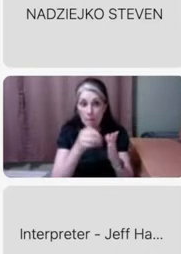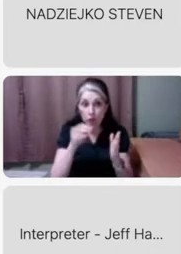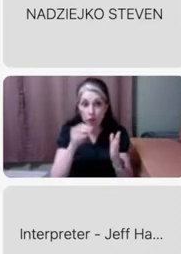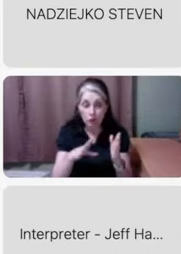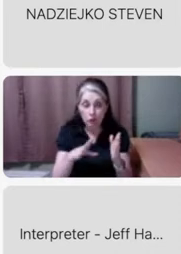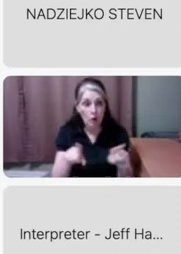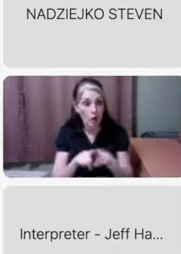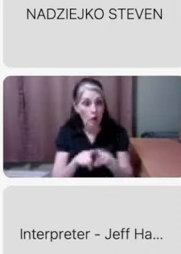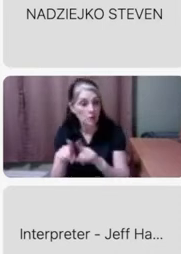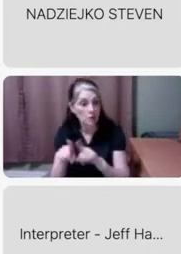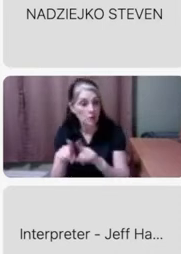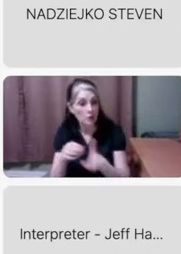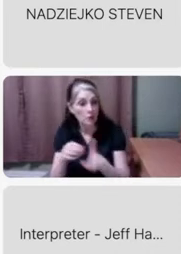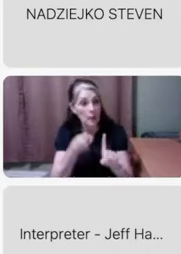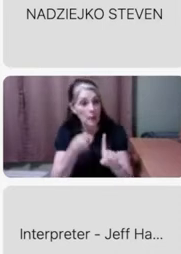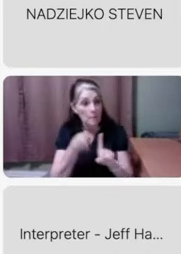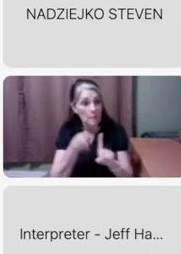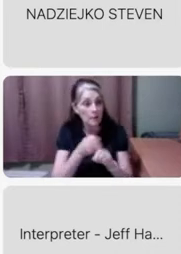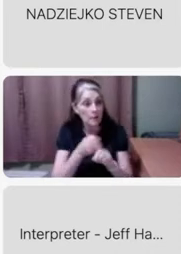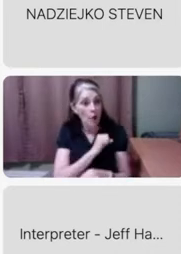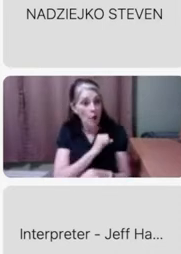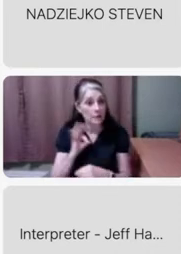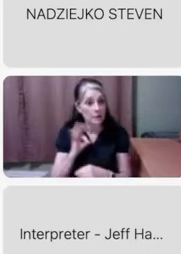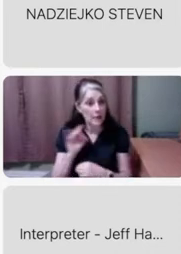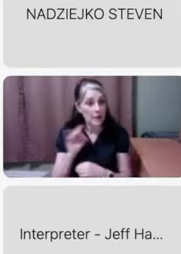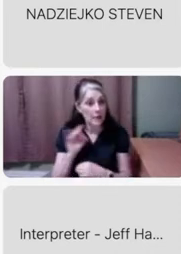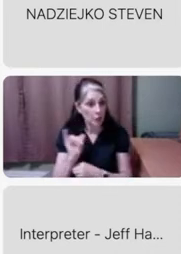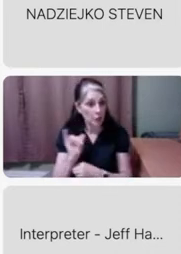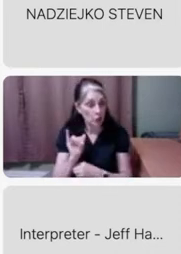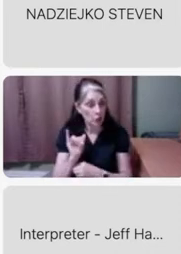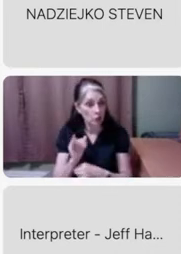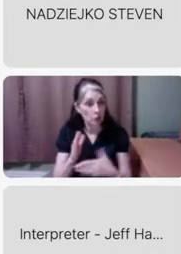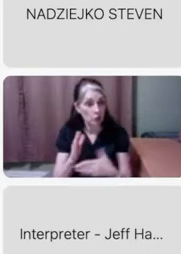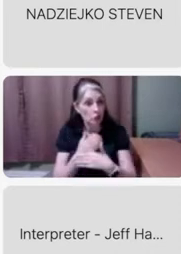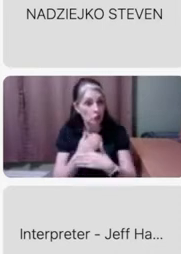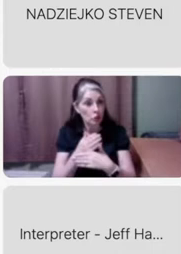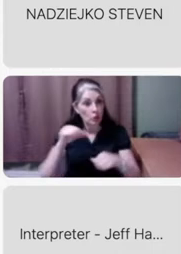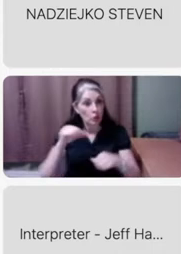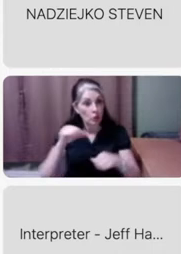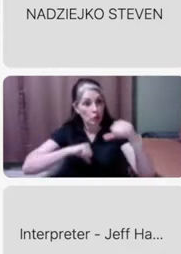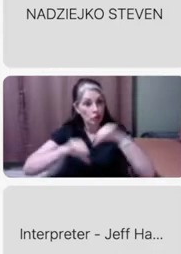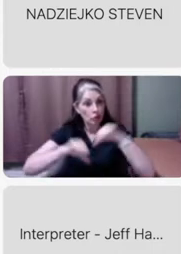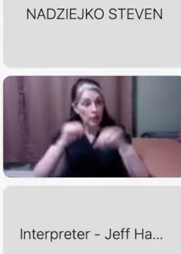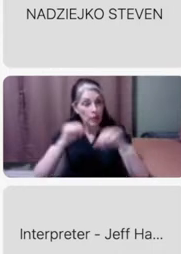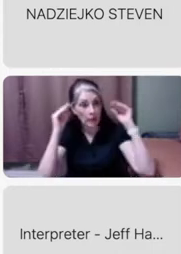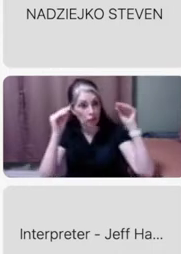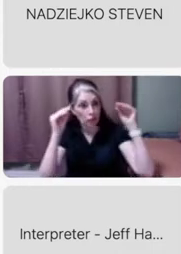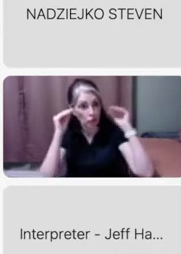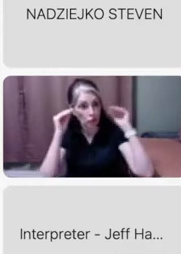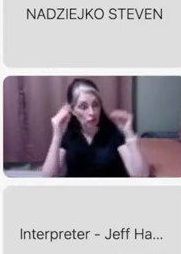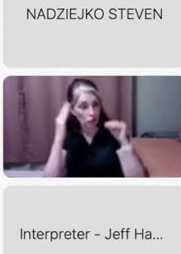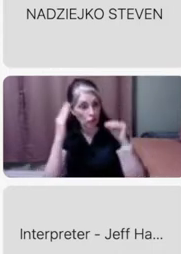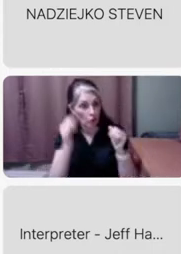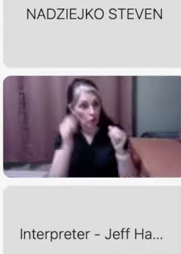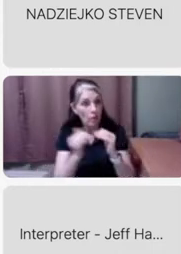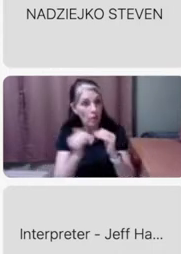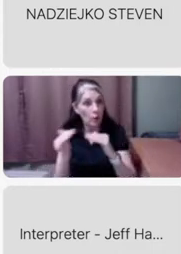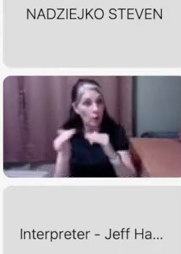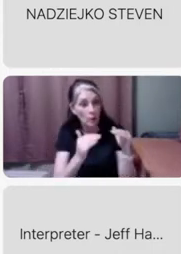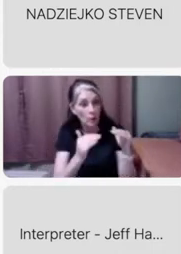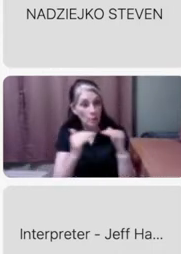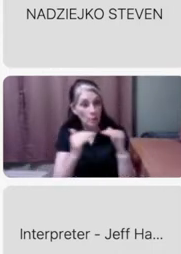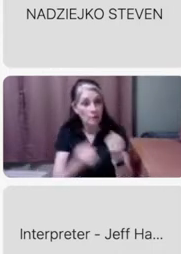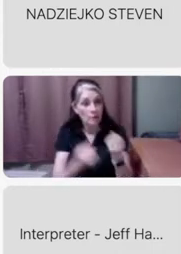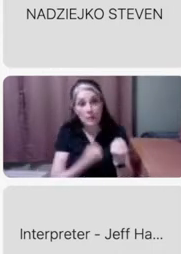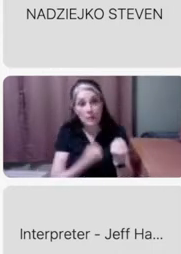impact on her staff she has shared her science and instructional knowledge with her peers and has been a support for our new